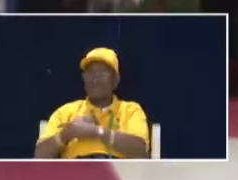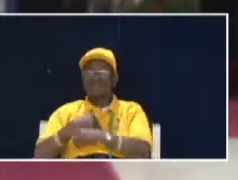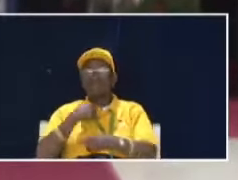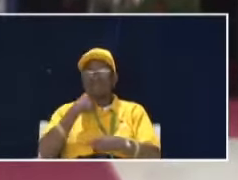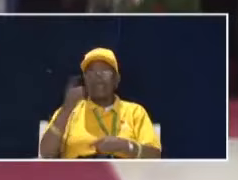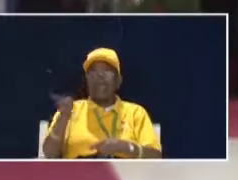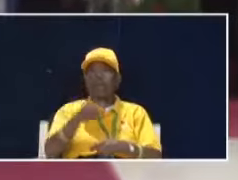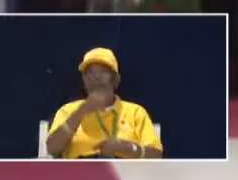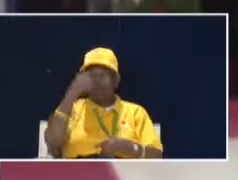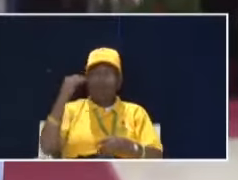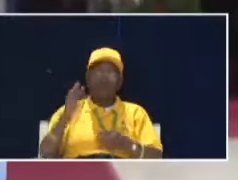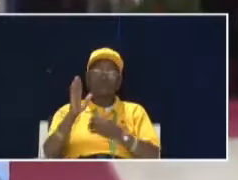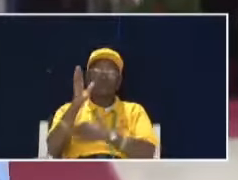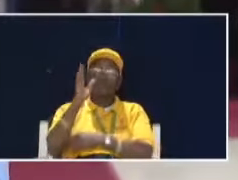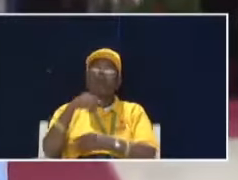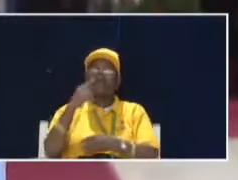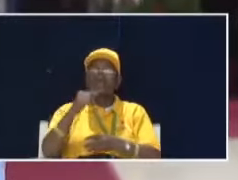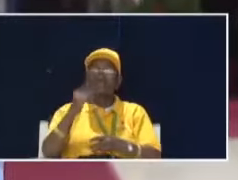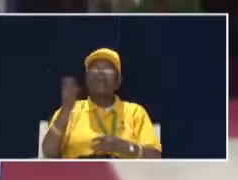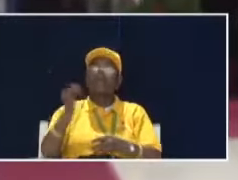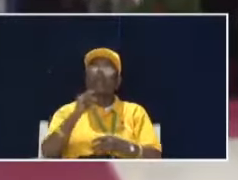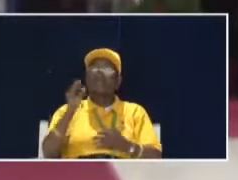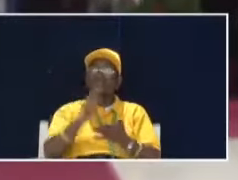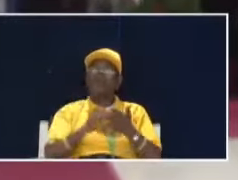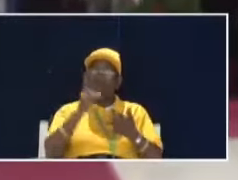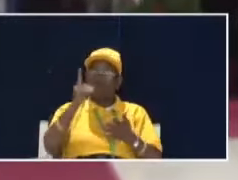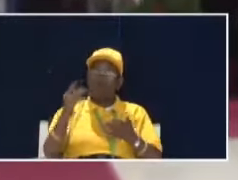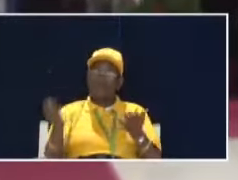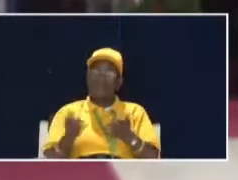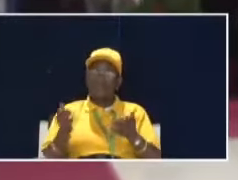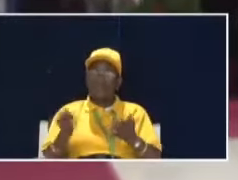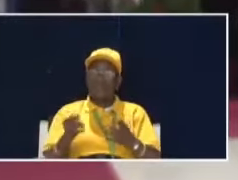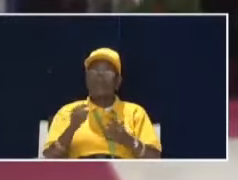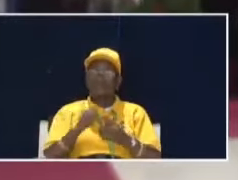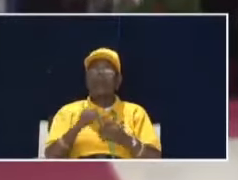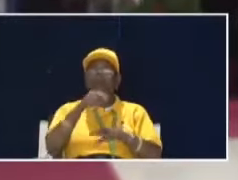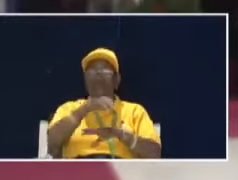Because the Lord said there's someone here tonight. He said, throughout this year,